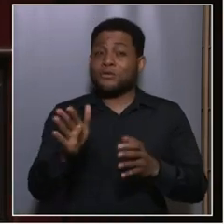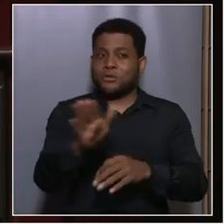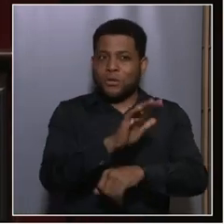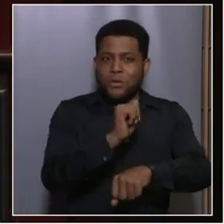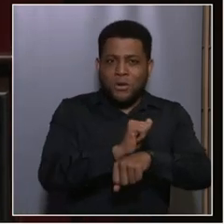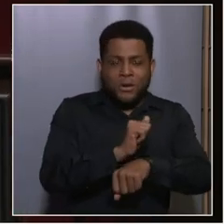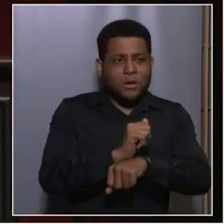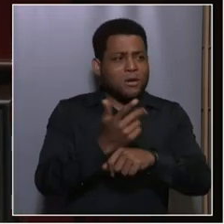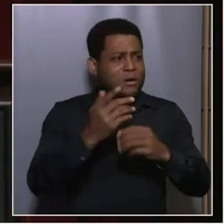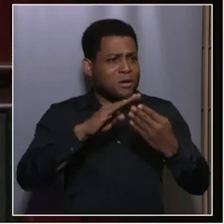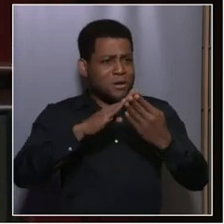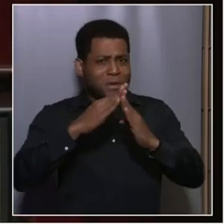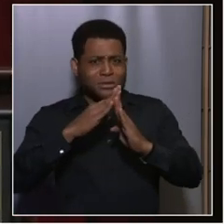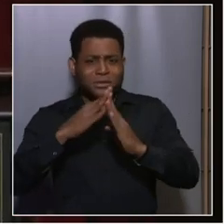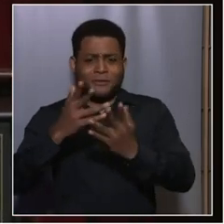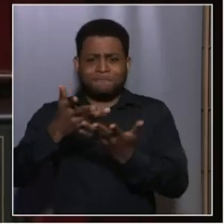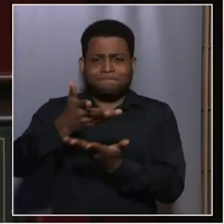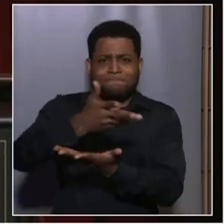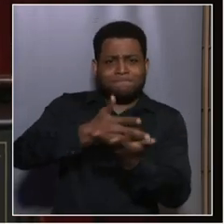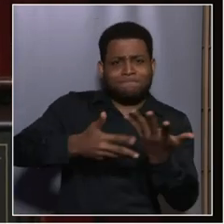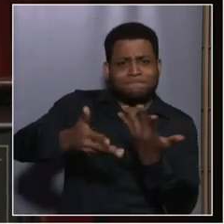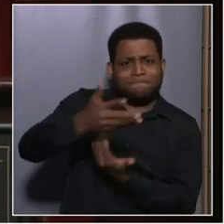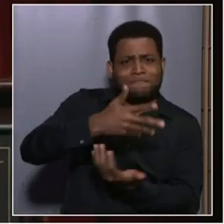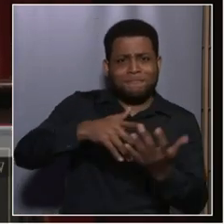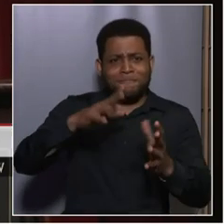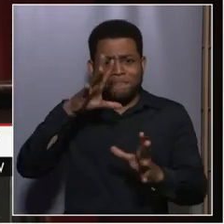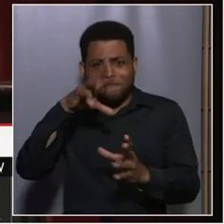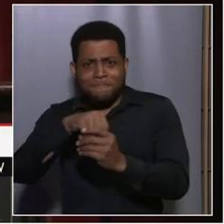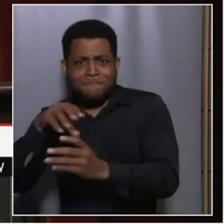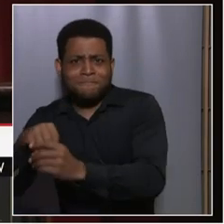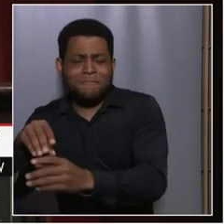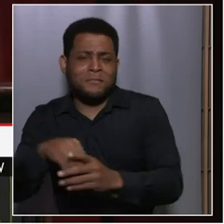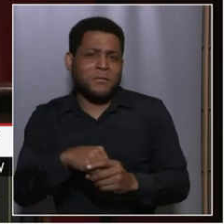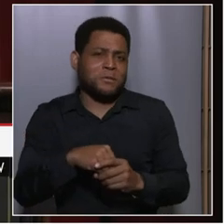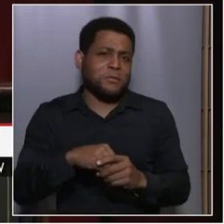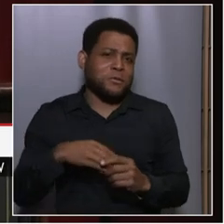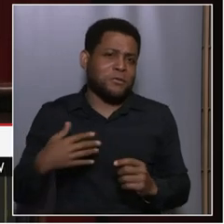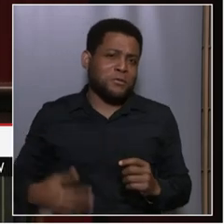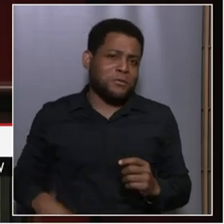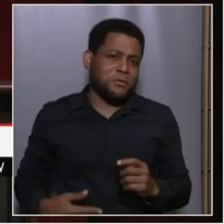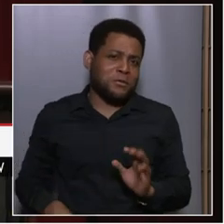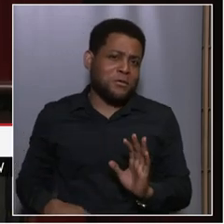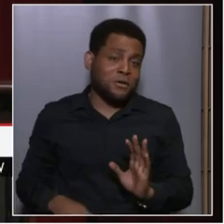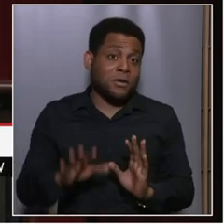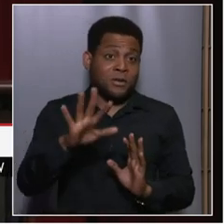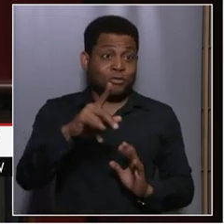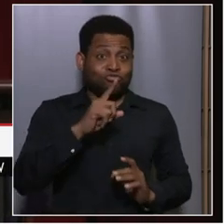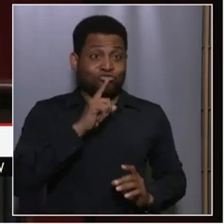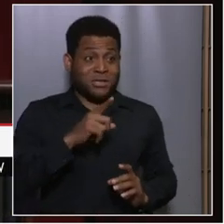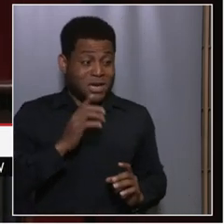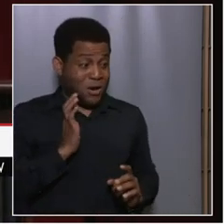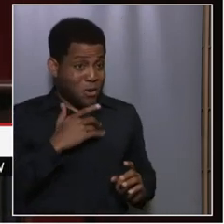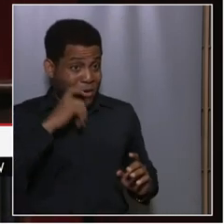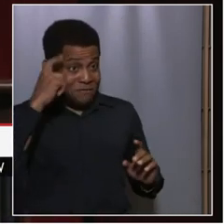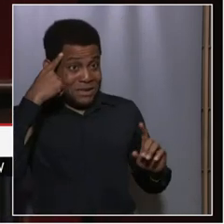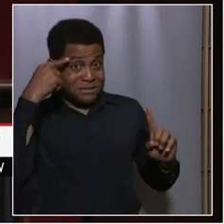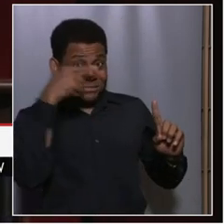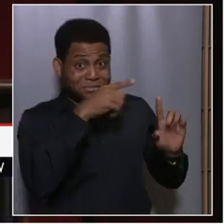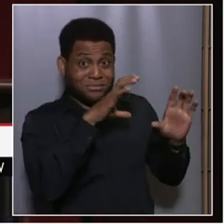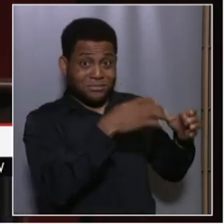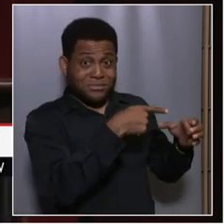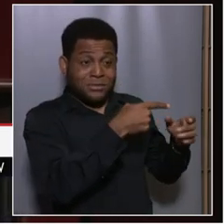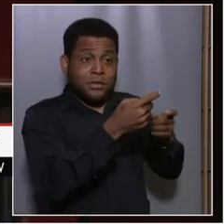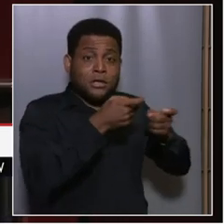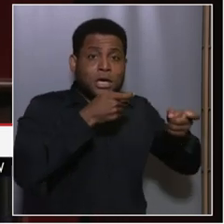community. So on really behalf of all of us in the city, all of us in our administration, I